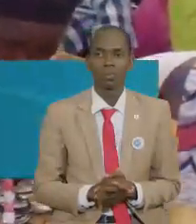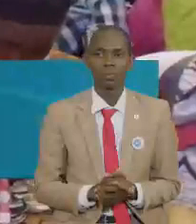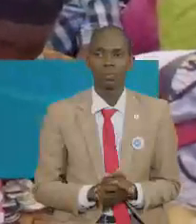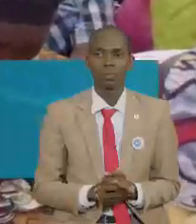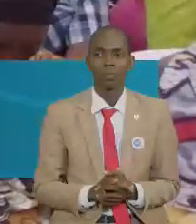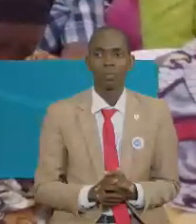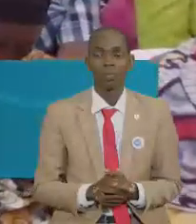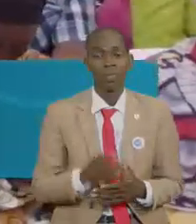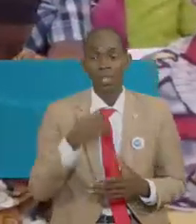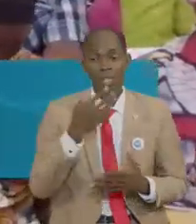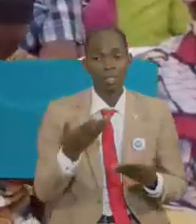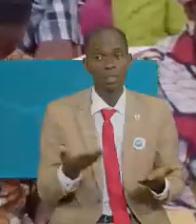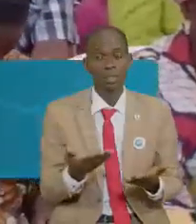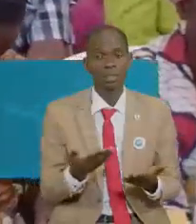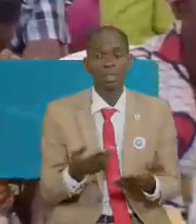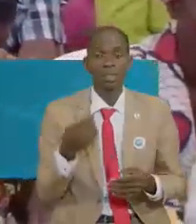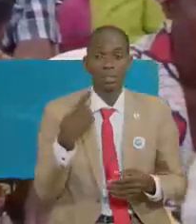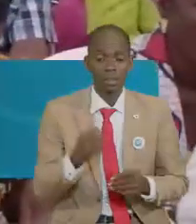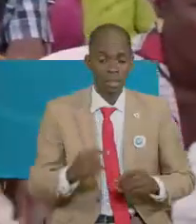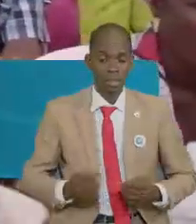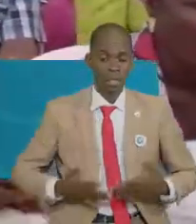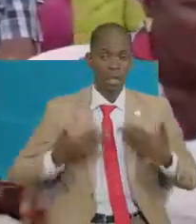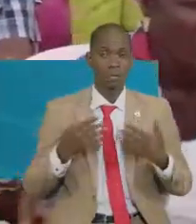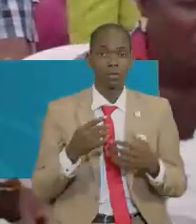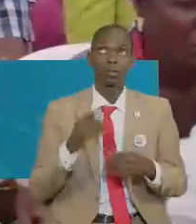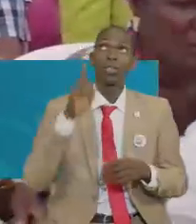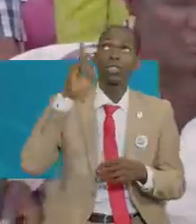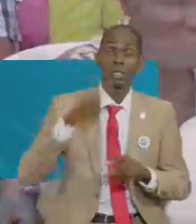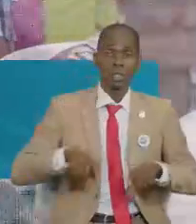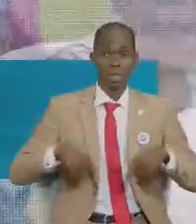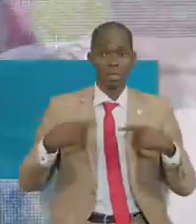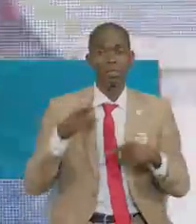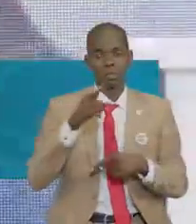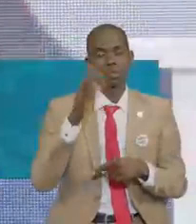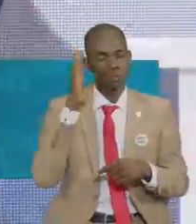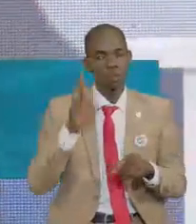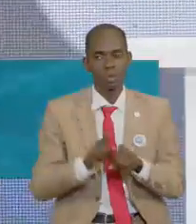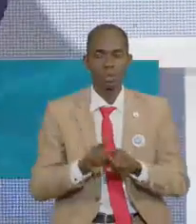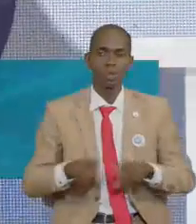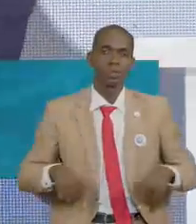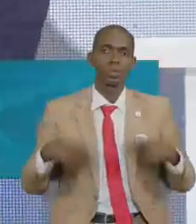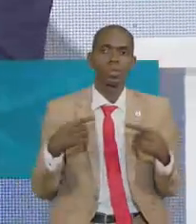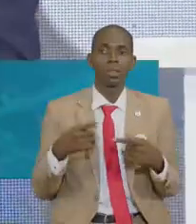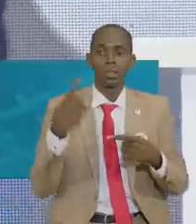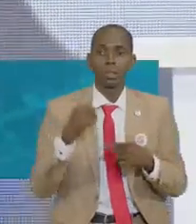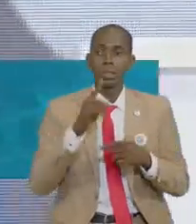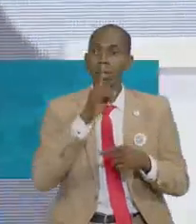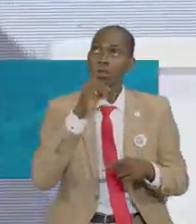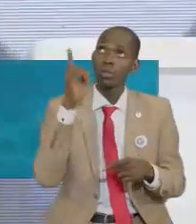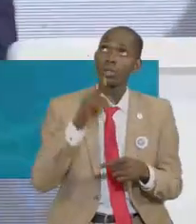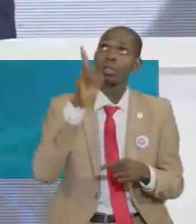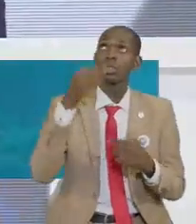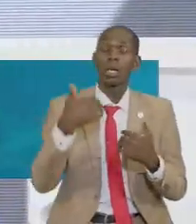It says, the life he lived, we will live. The assurance he had, we will